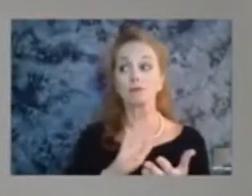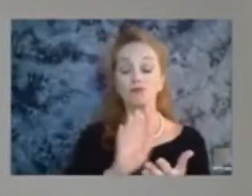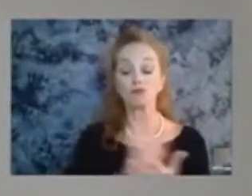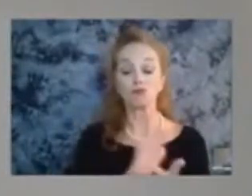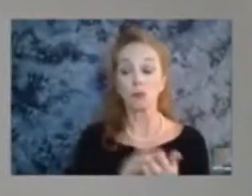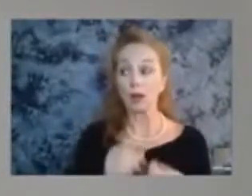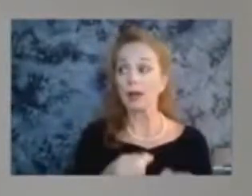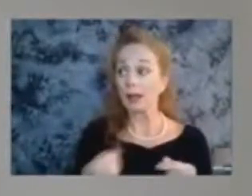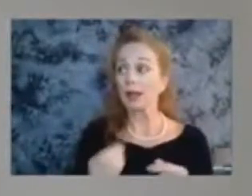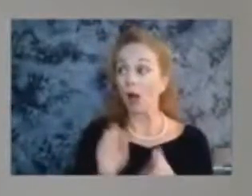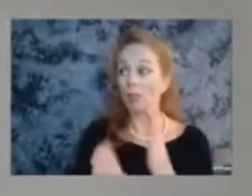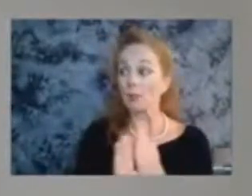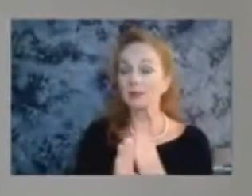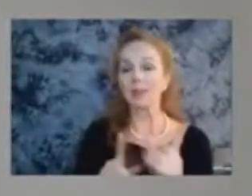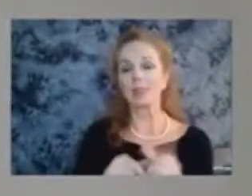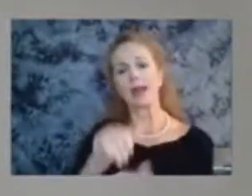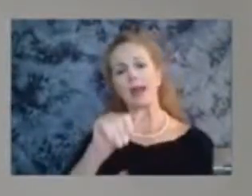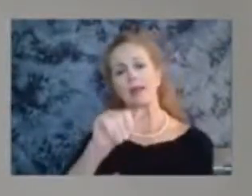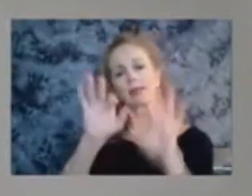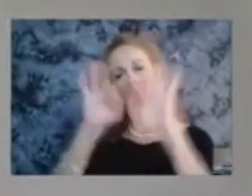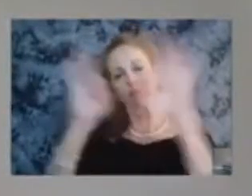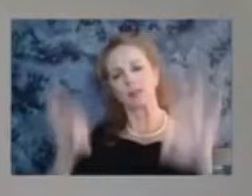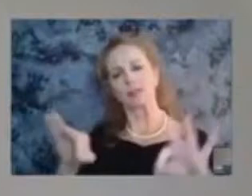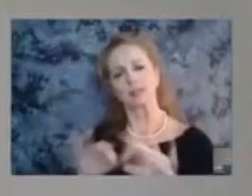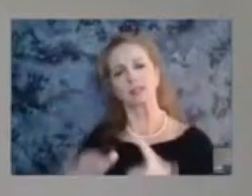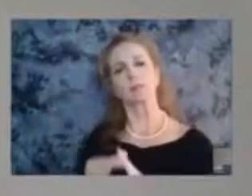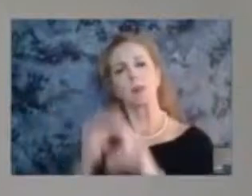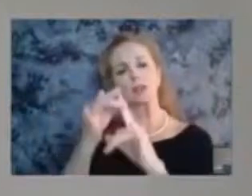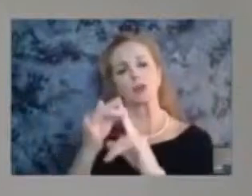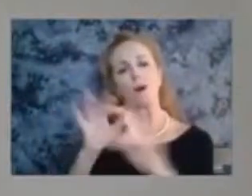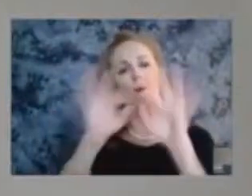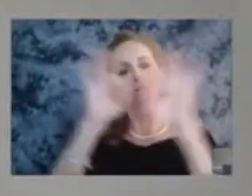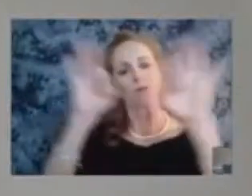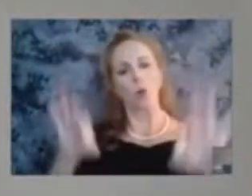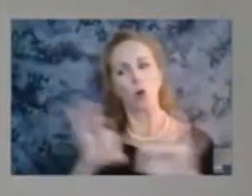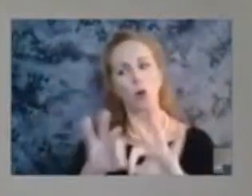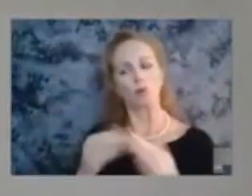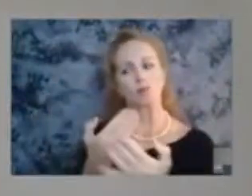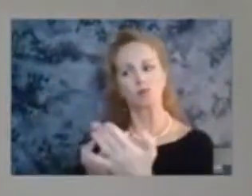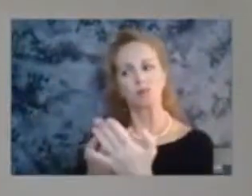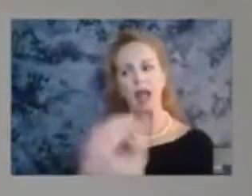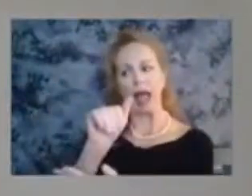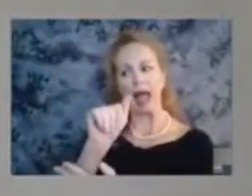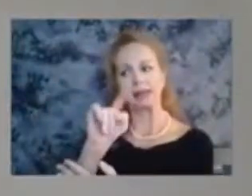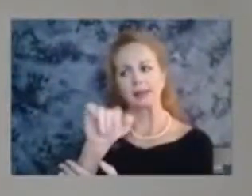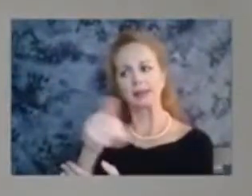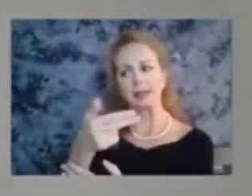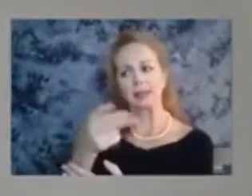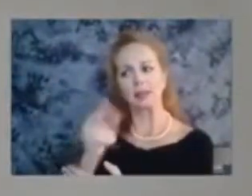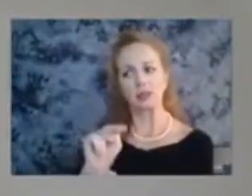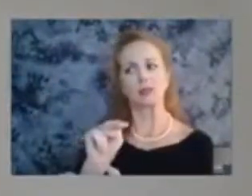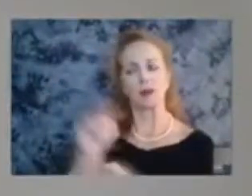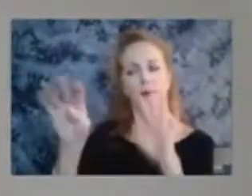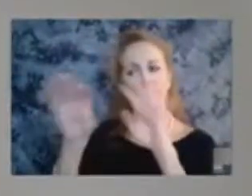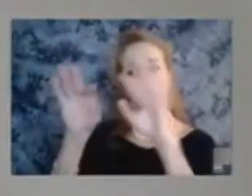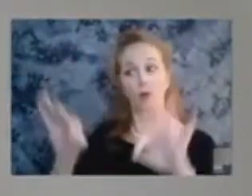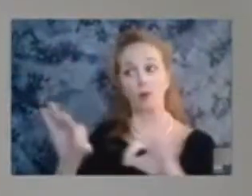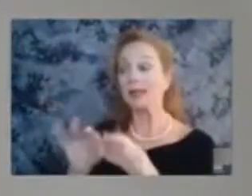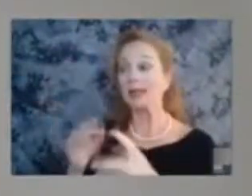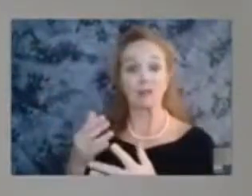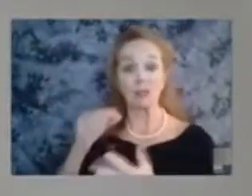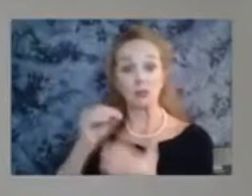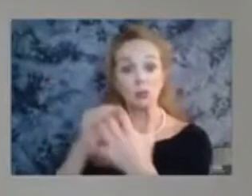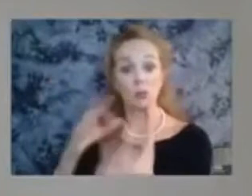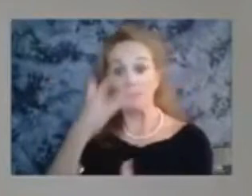of the attestation forms, but we're working on that, as well as spare masks, face coverings to have for students that come to the bus without a face covering,